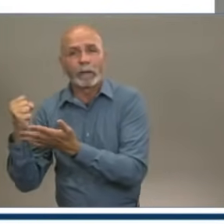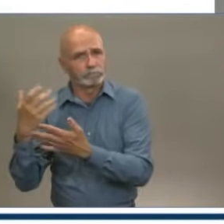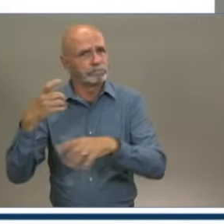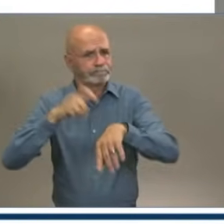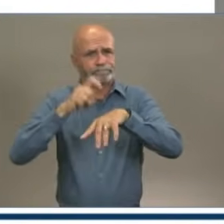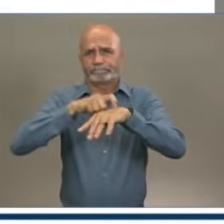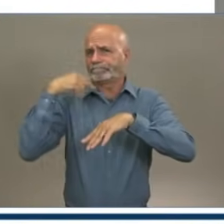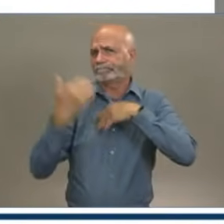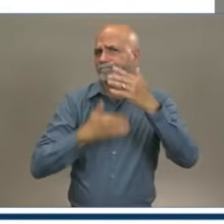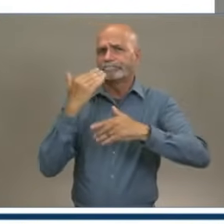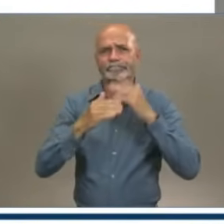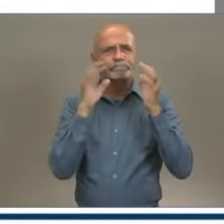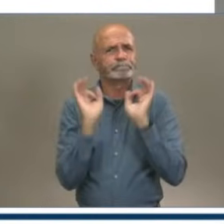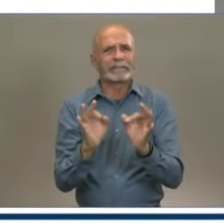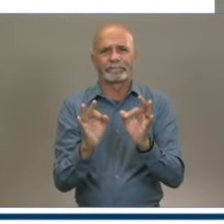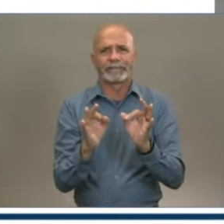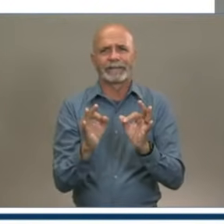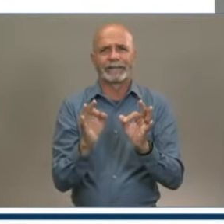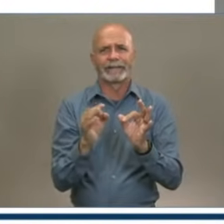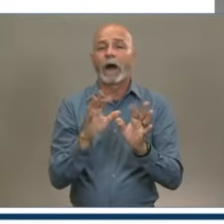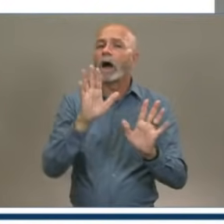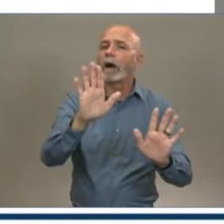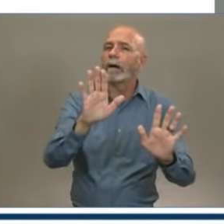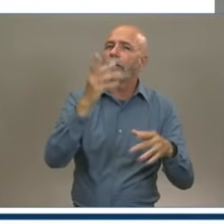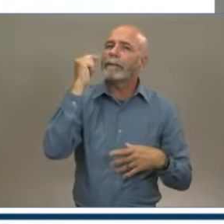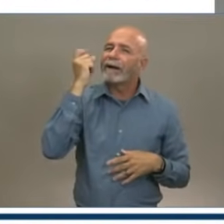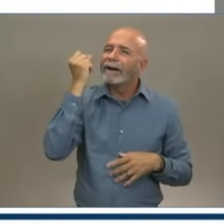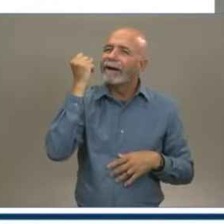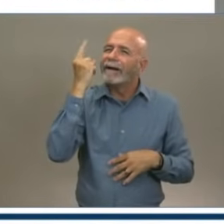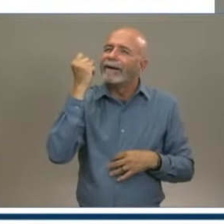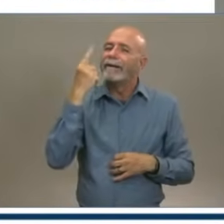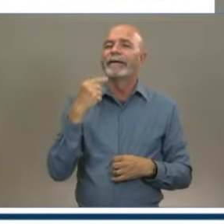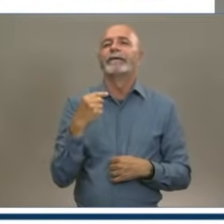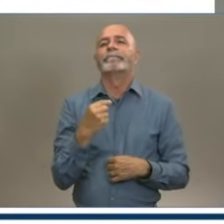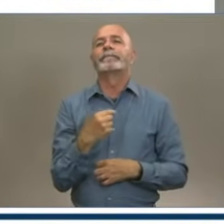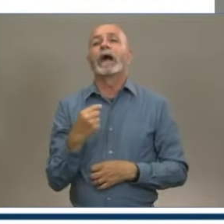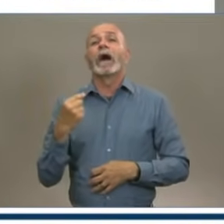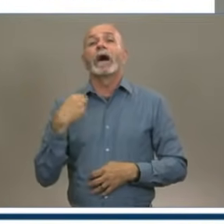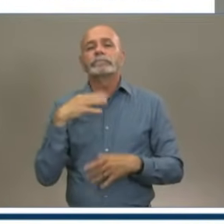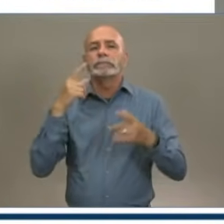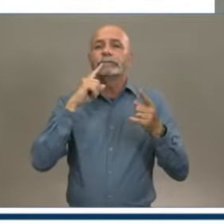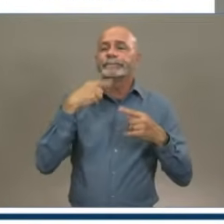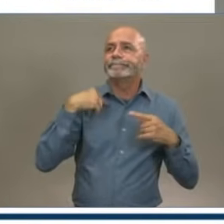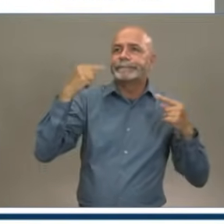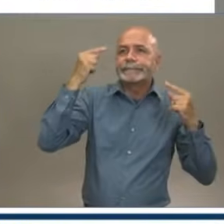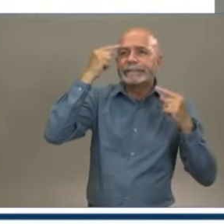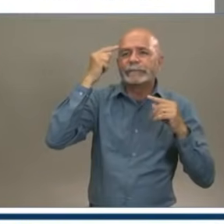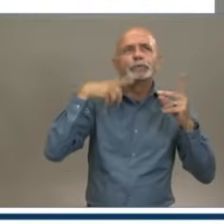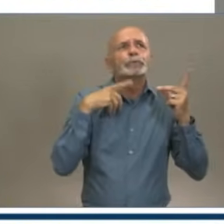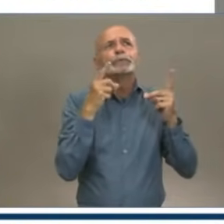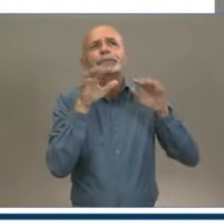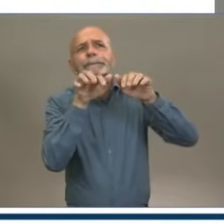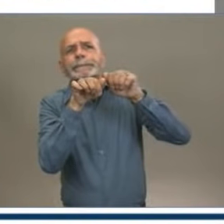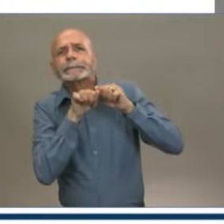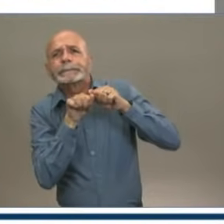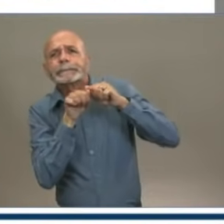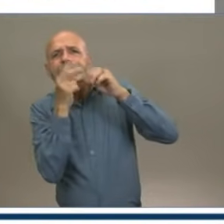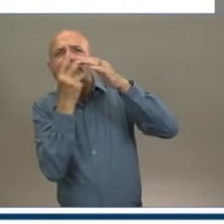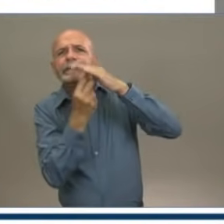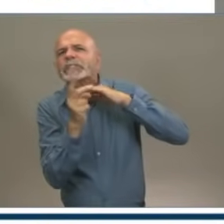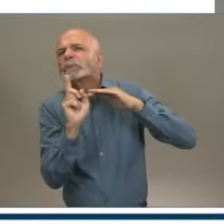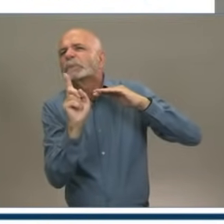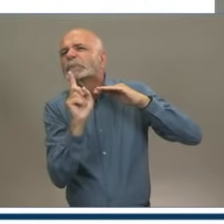But we are far advanced in our thinking and our outcomes than we were when we started immunizing in